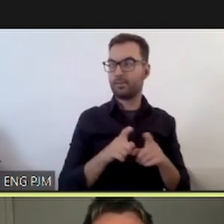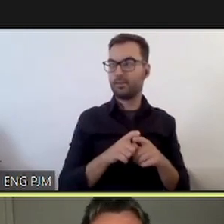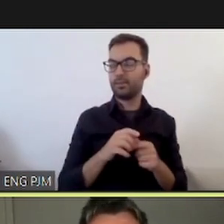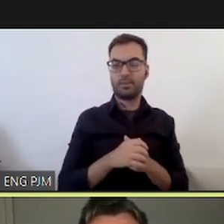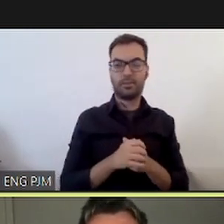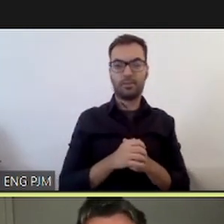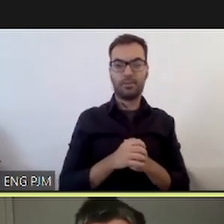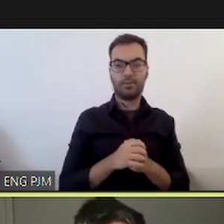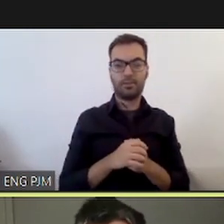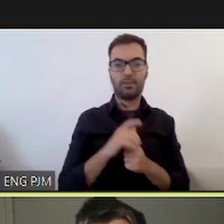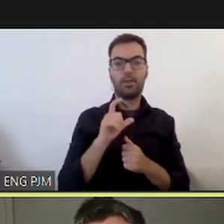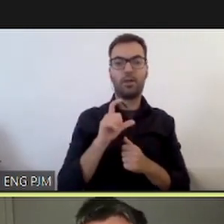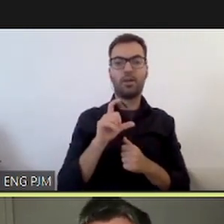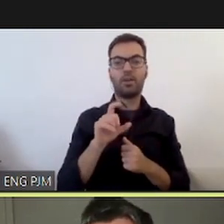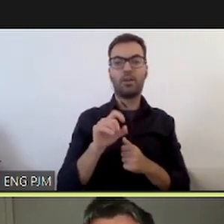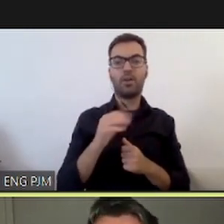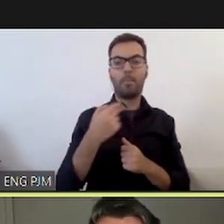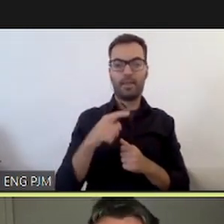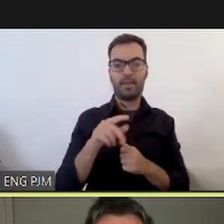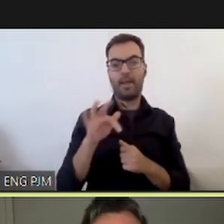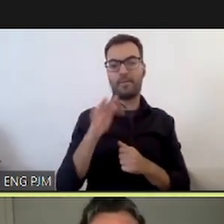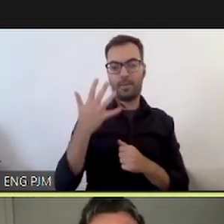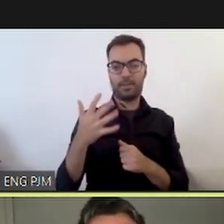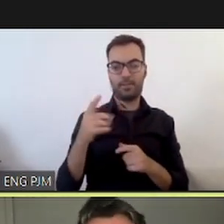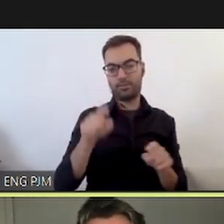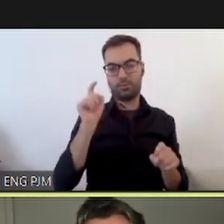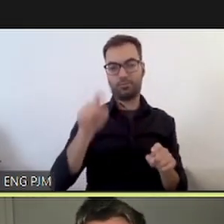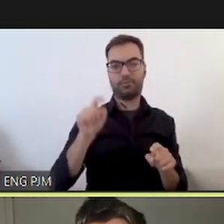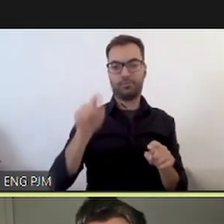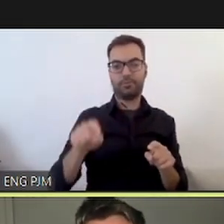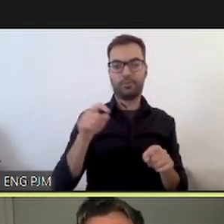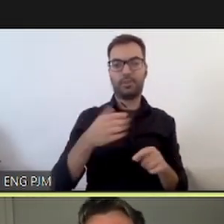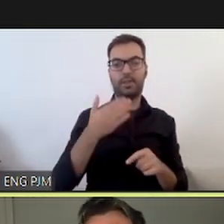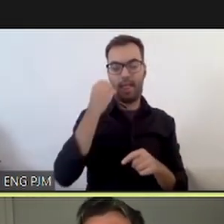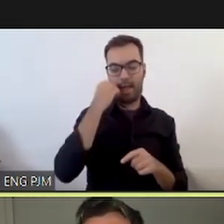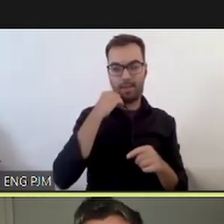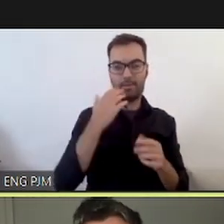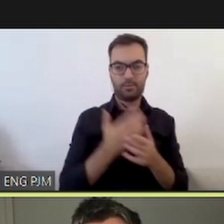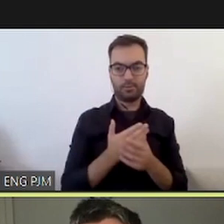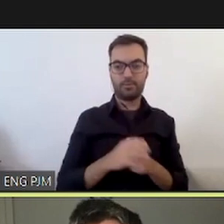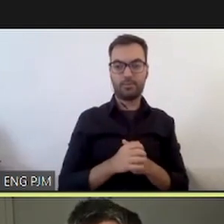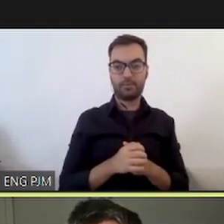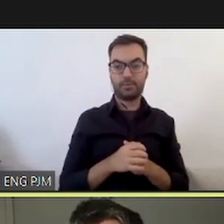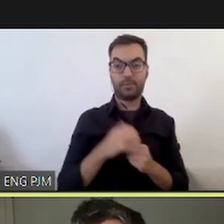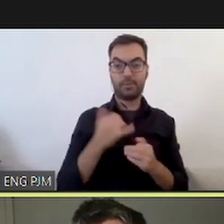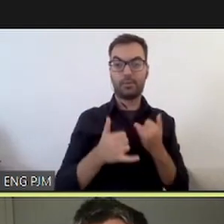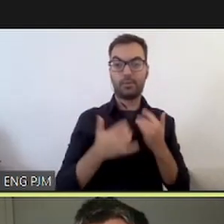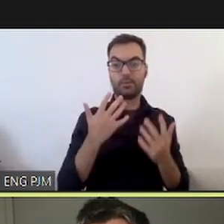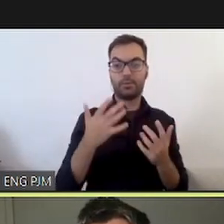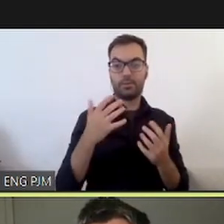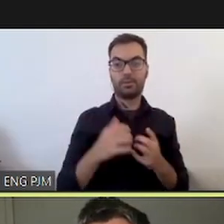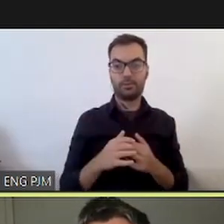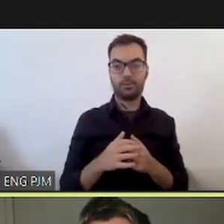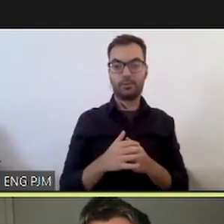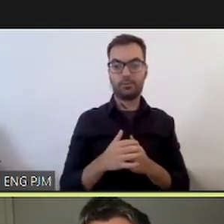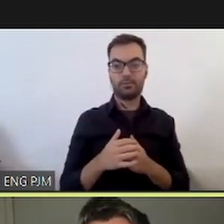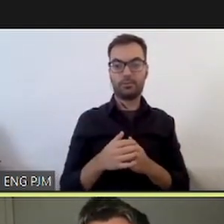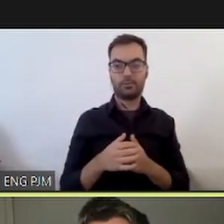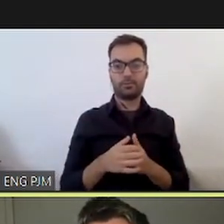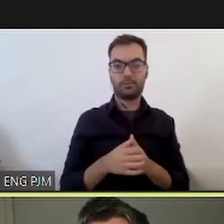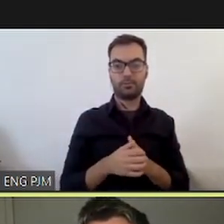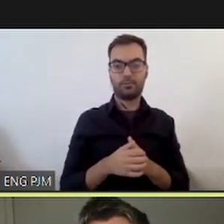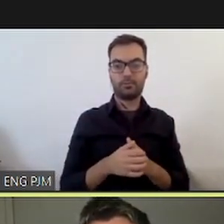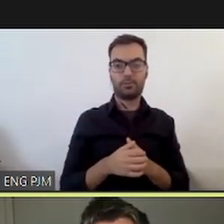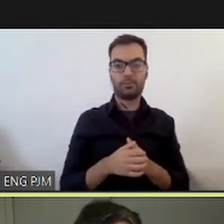command F5 and you're running the voiceover on the Mac. And if you want to run the